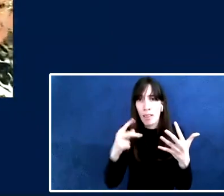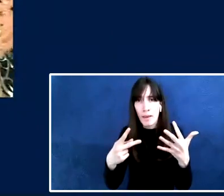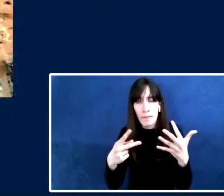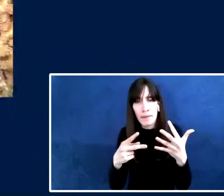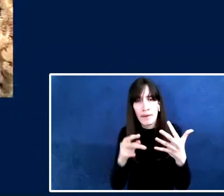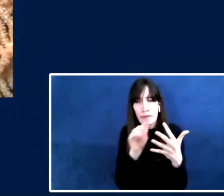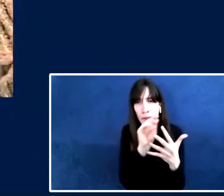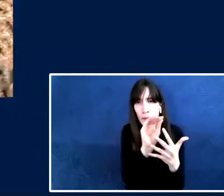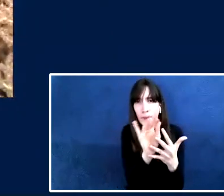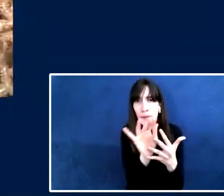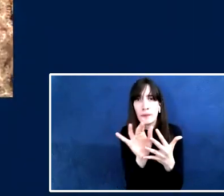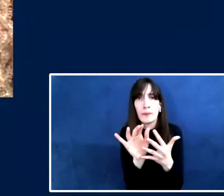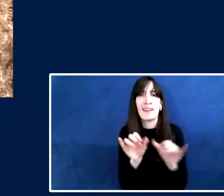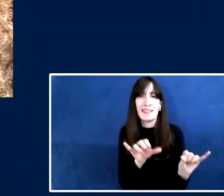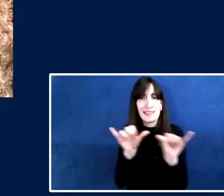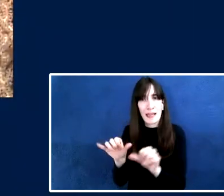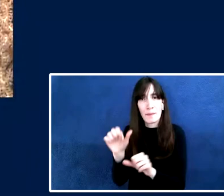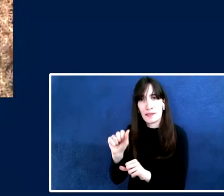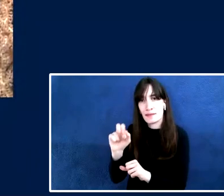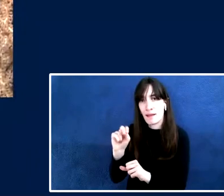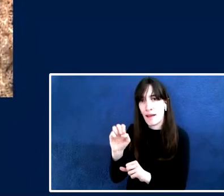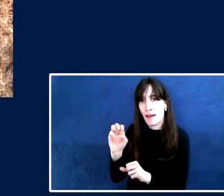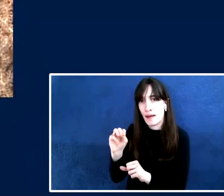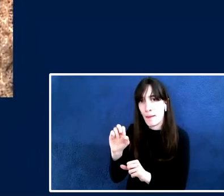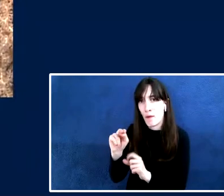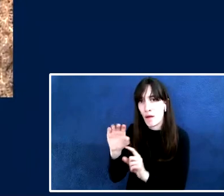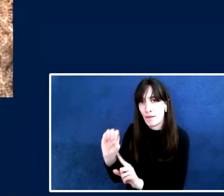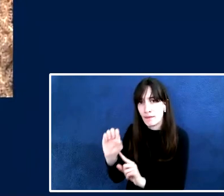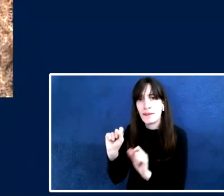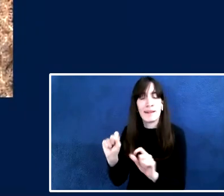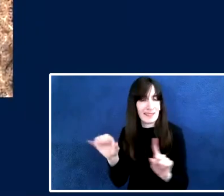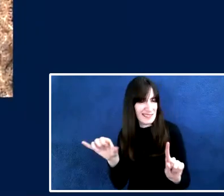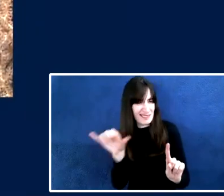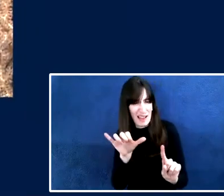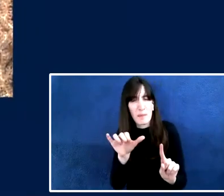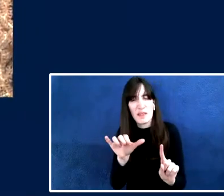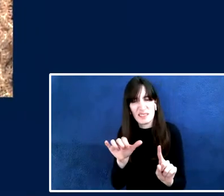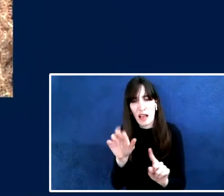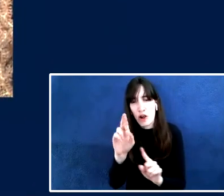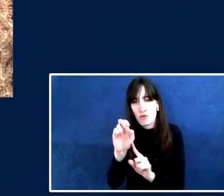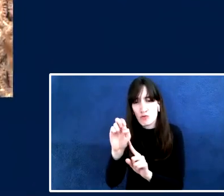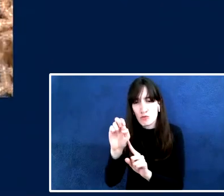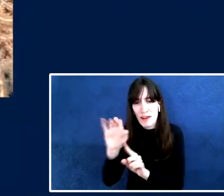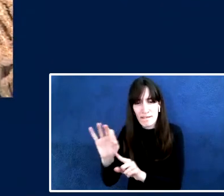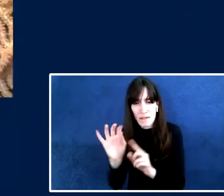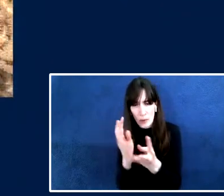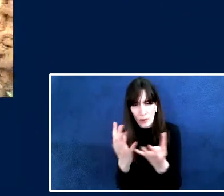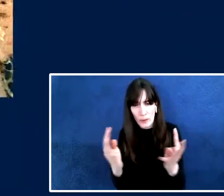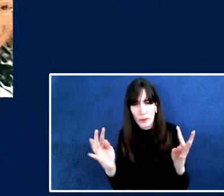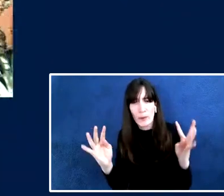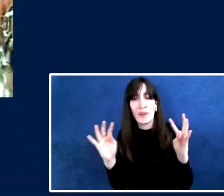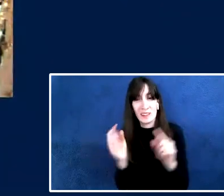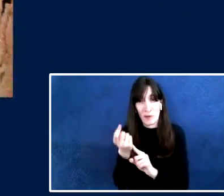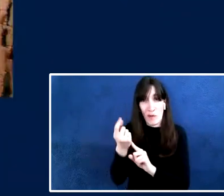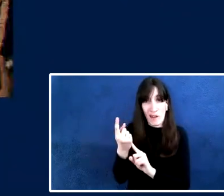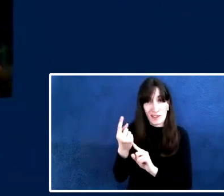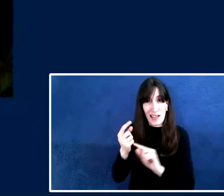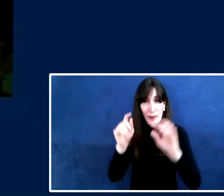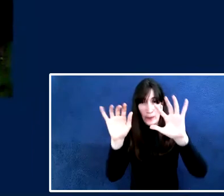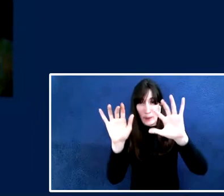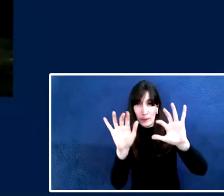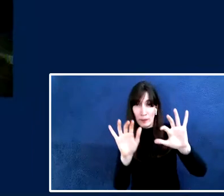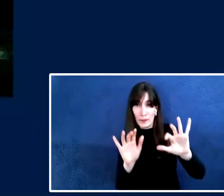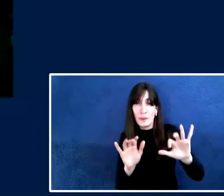sea anemones, just like corals that you'd see in a coral reef. So they're depending upon this marine snow that you see filtering by.